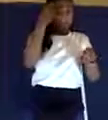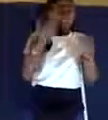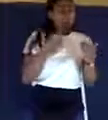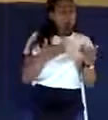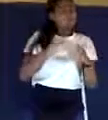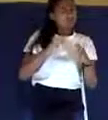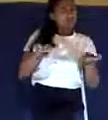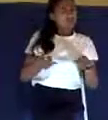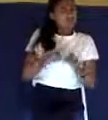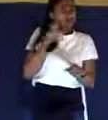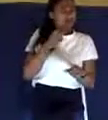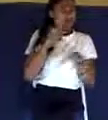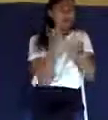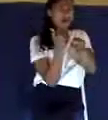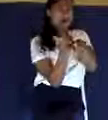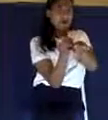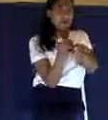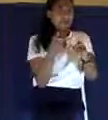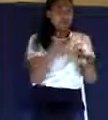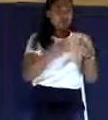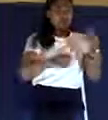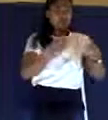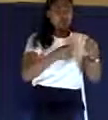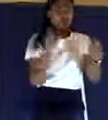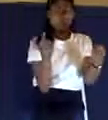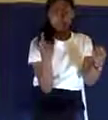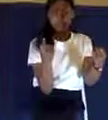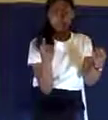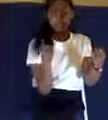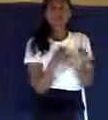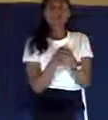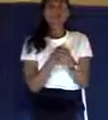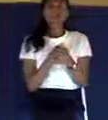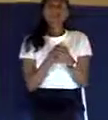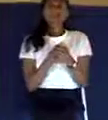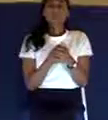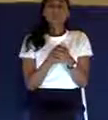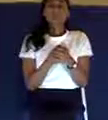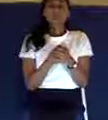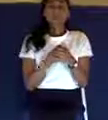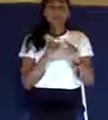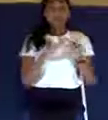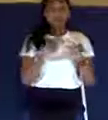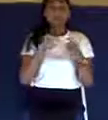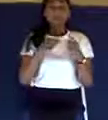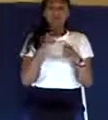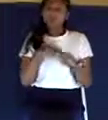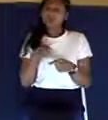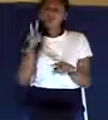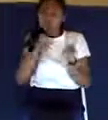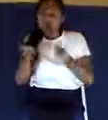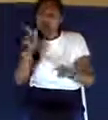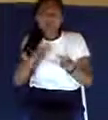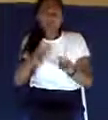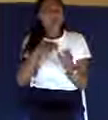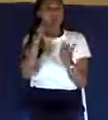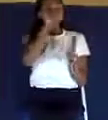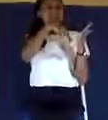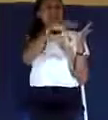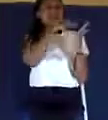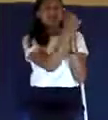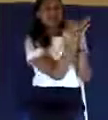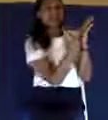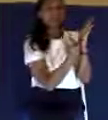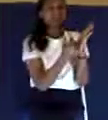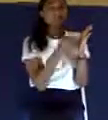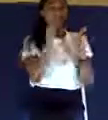They thought that maybe she was a child from one of the cars there on the highway. But when they checked the passenger manifest, sure